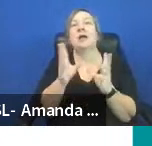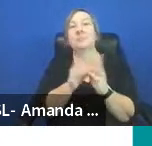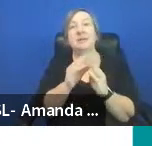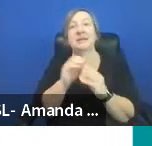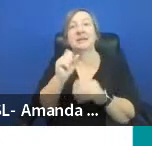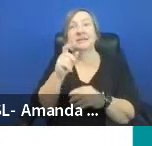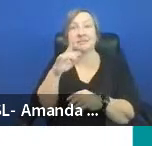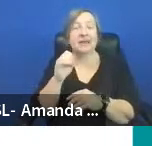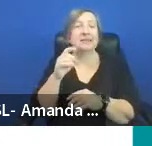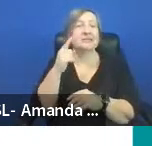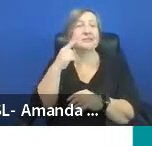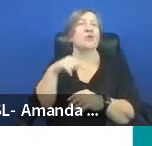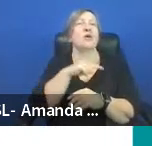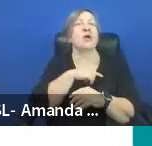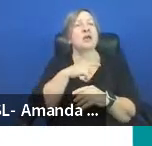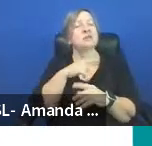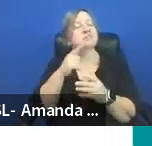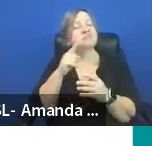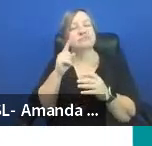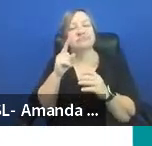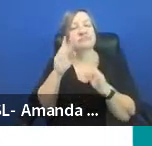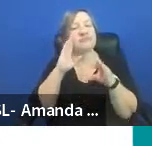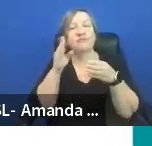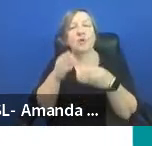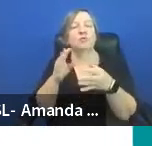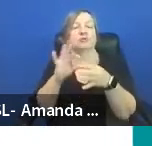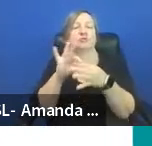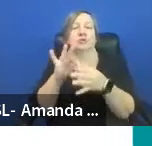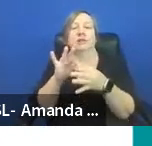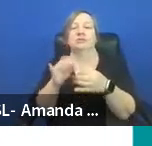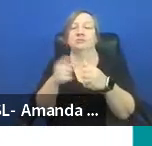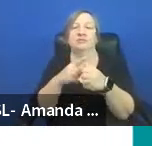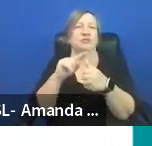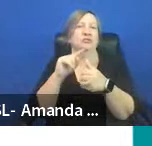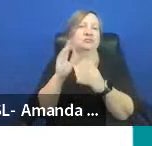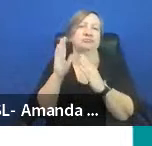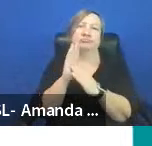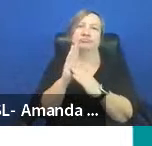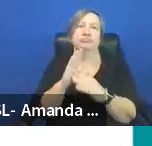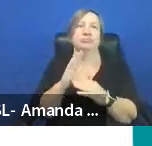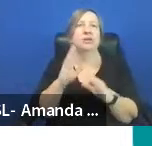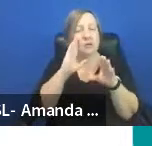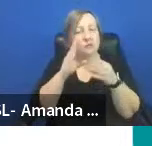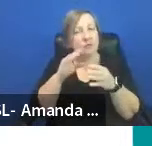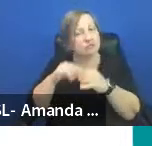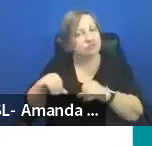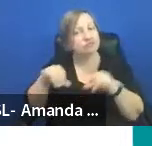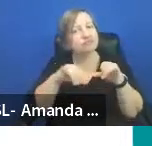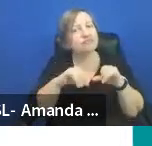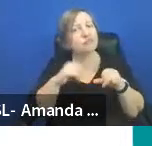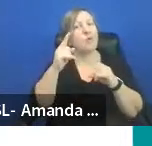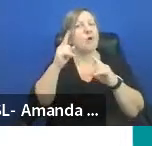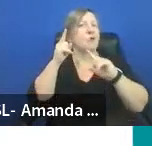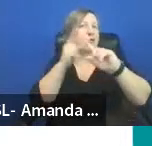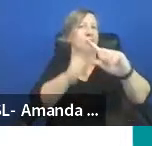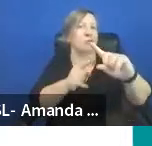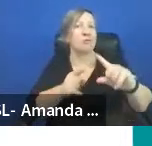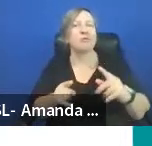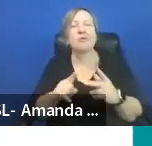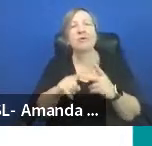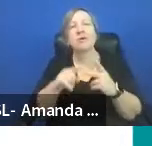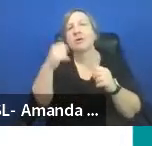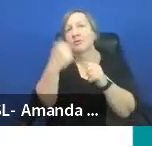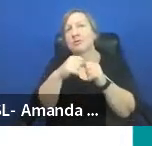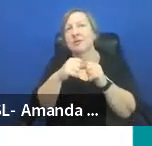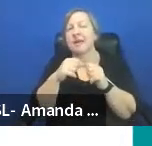is always for us to put relationships first, for us to keep focused on our common goal, to be mindful of the power